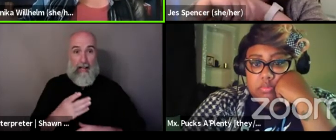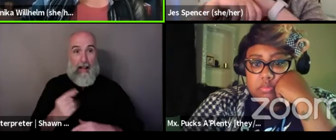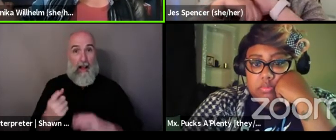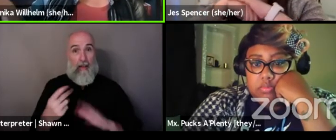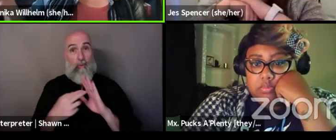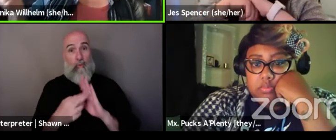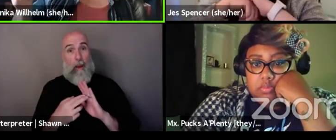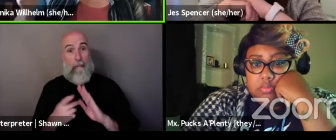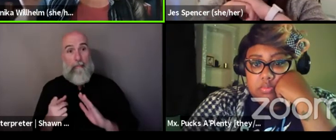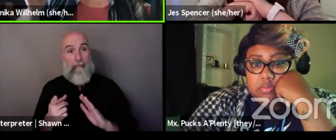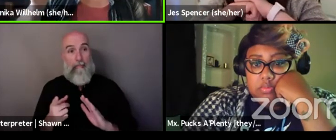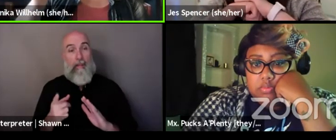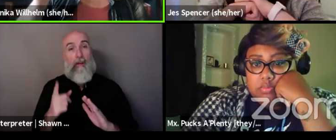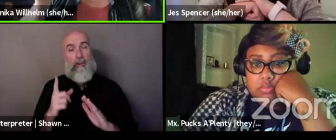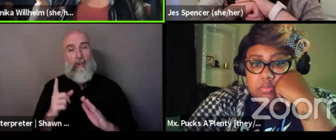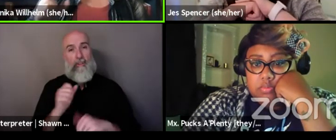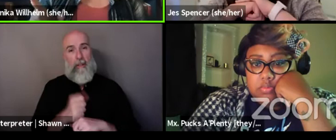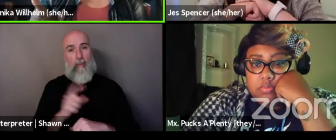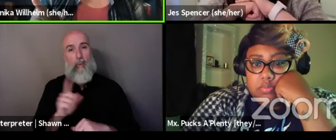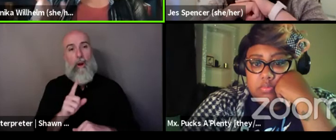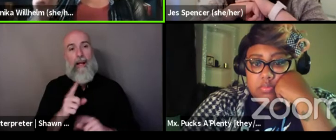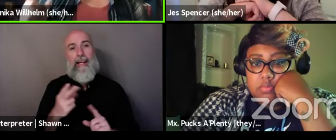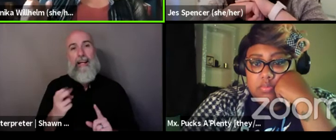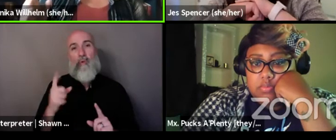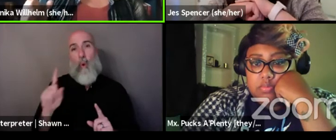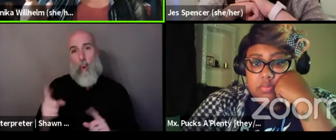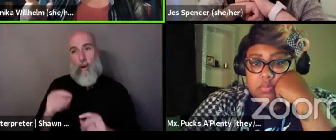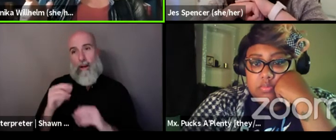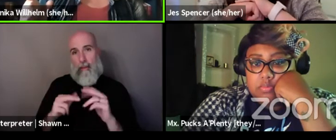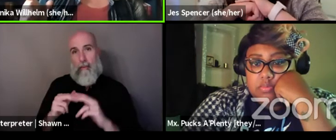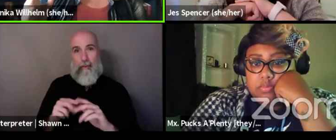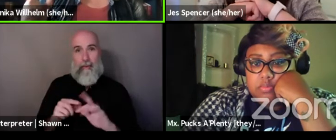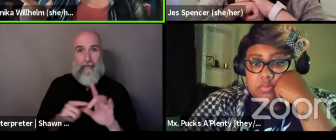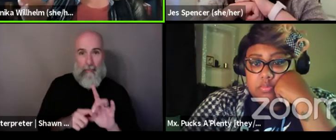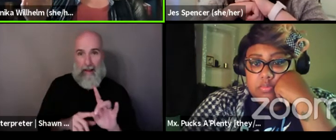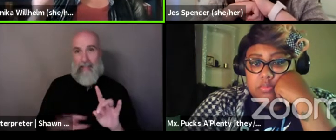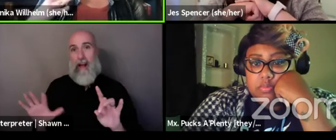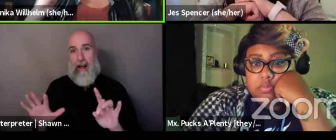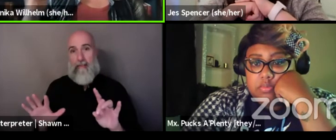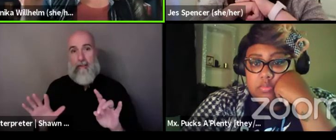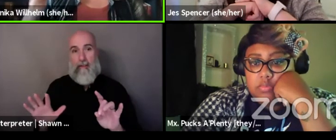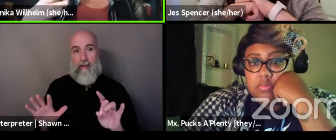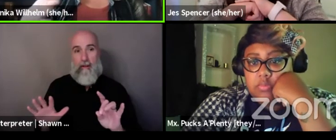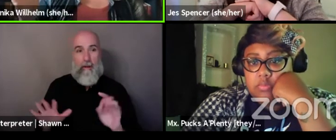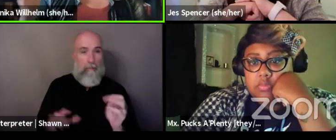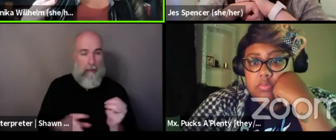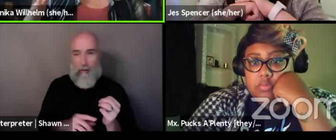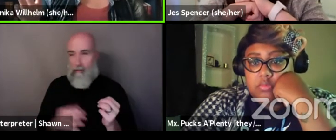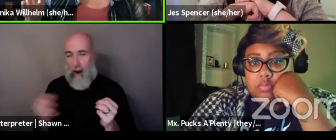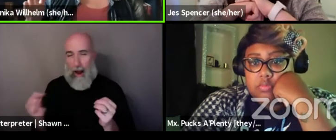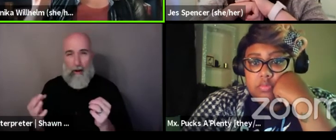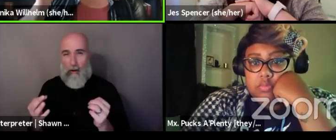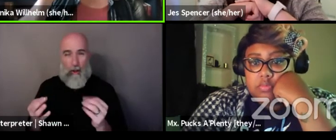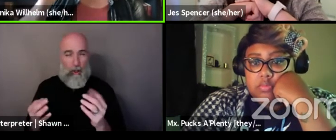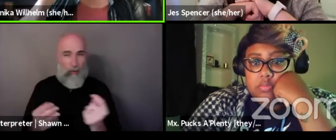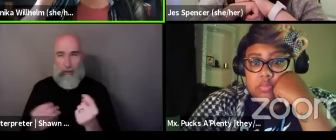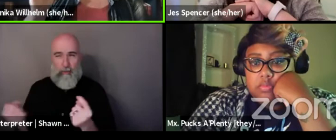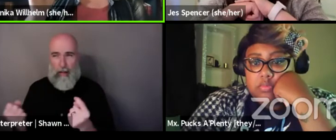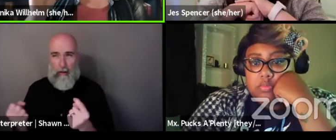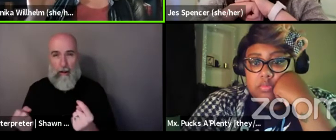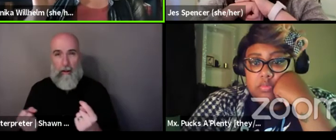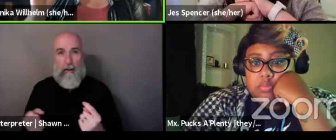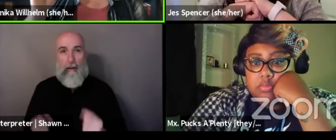to make it so that way he was only in the building from 8 to 5, like Monday through Friday or Tuesday through Saturday or whatever.